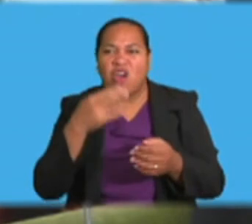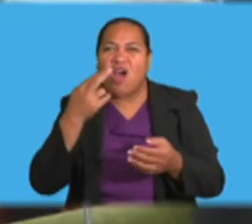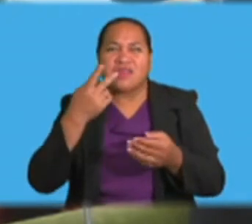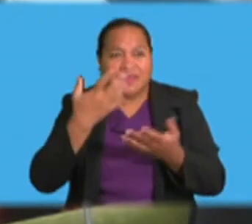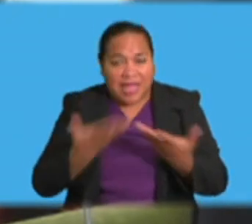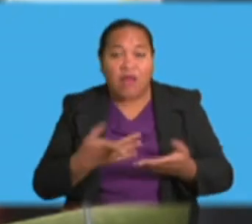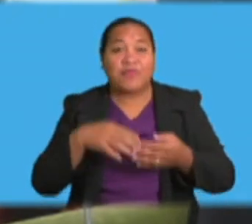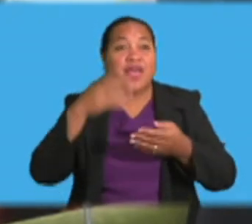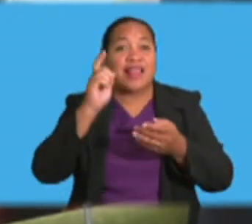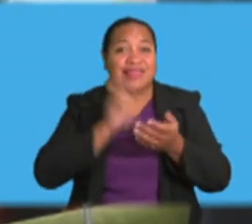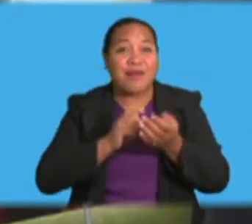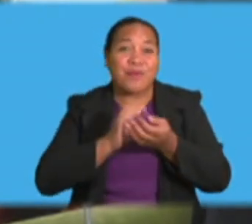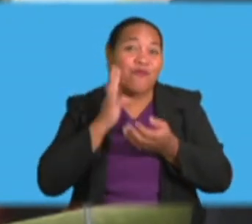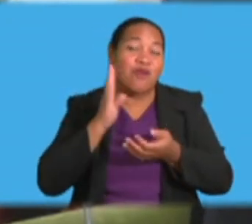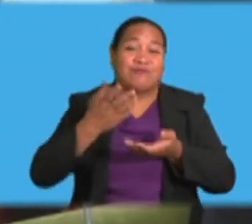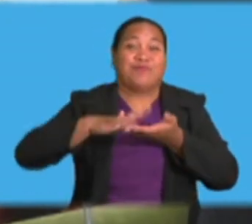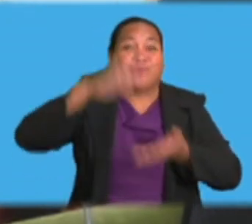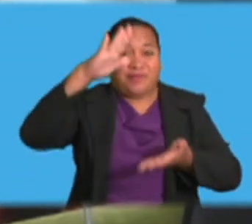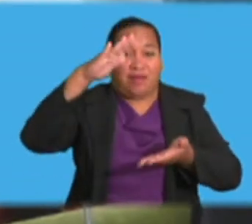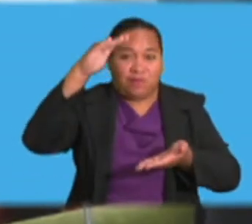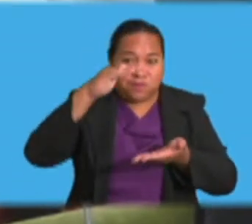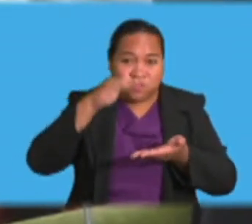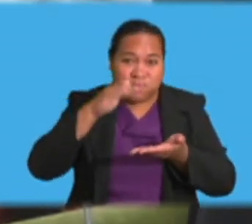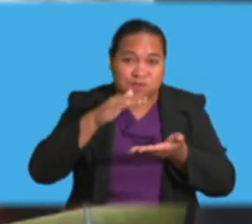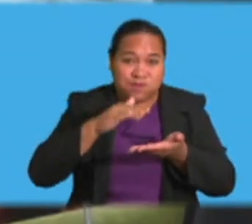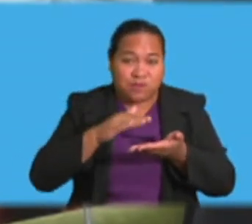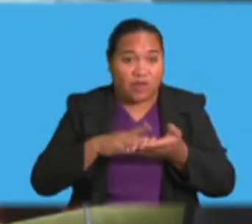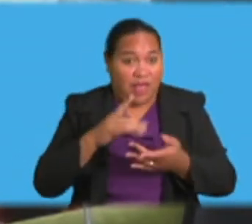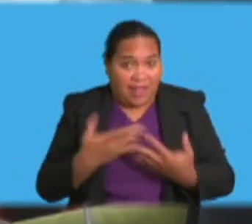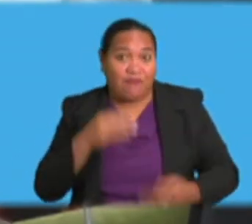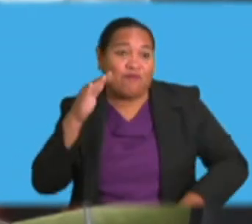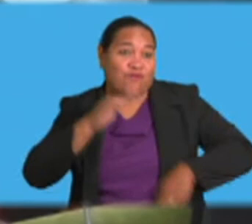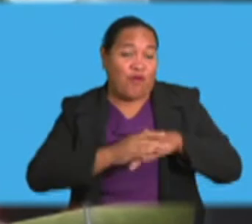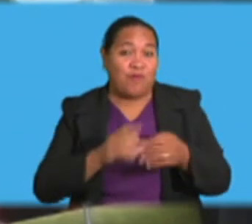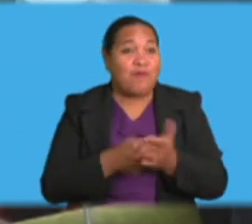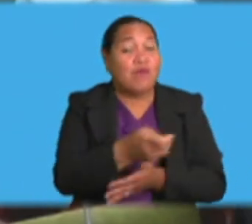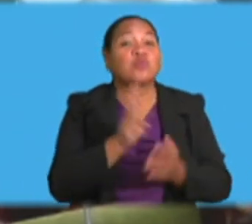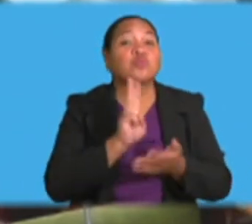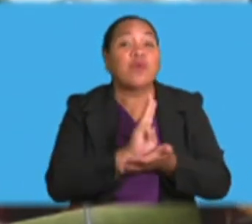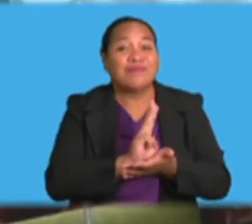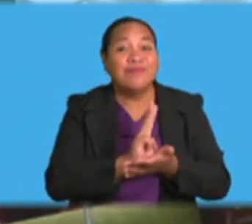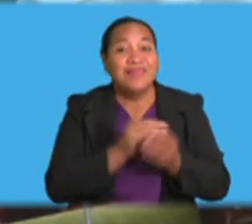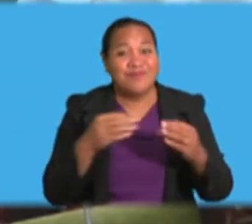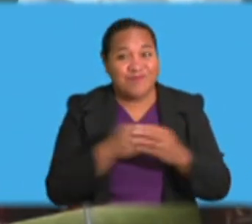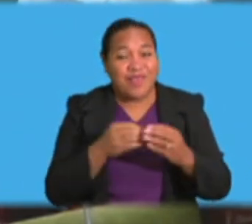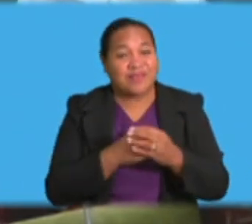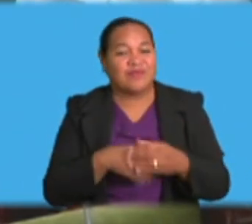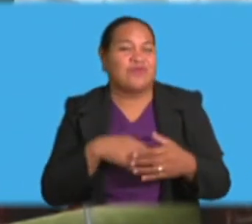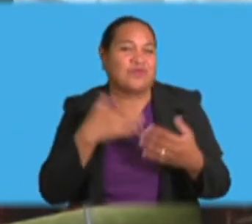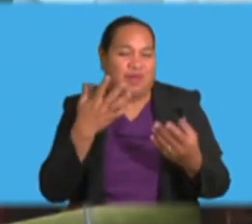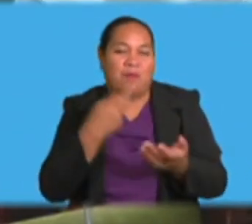$27 million. This year, it fully paid Westpac's loan amounts with one-off settlement of $4.4 million, Madam